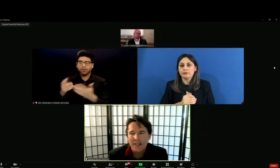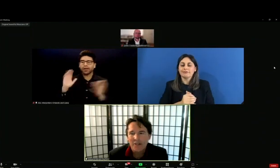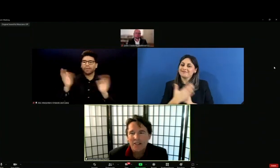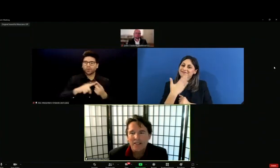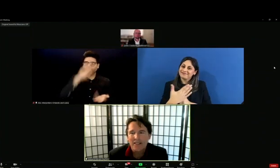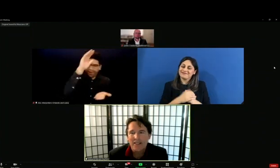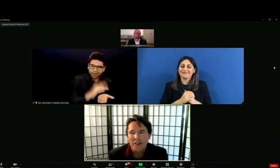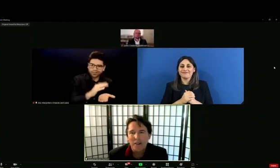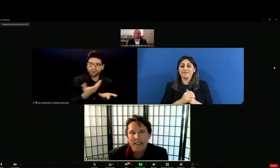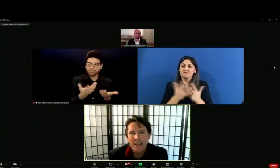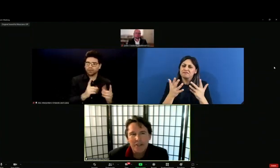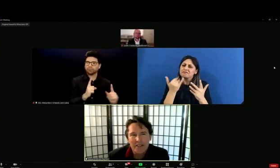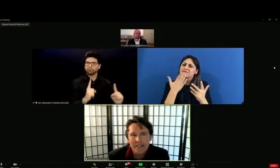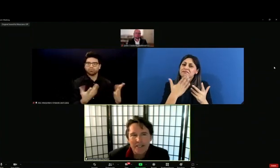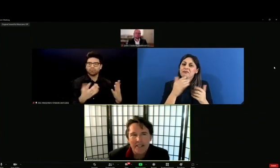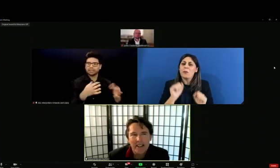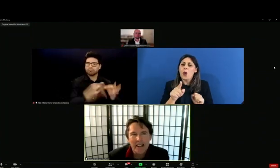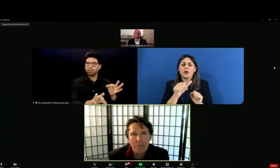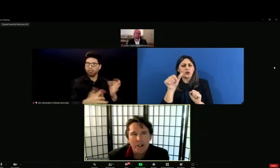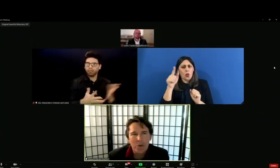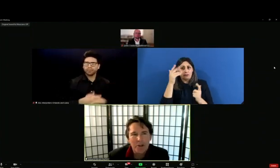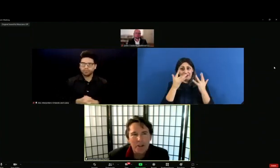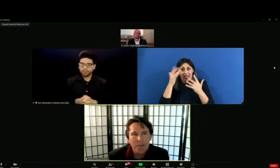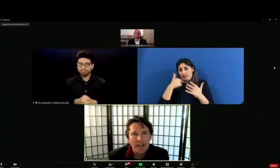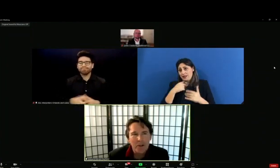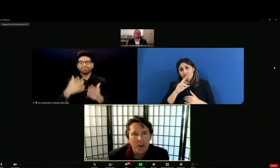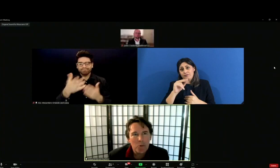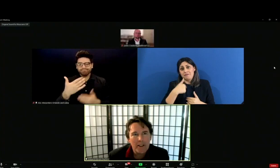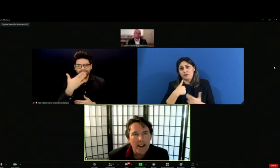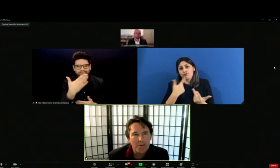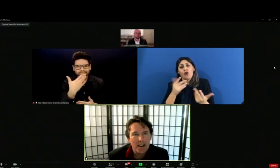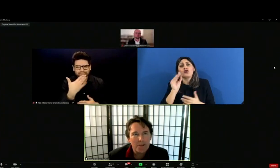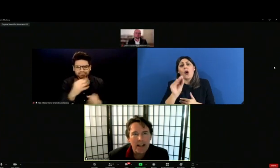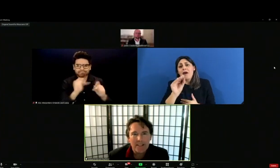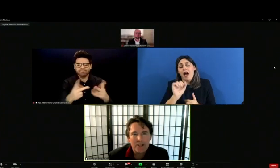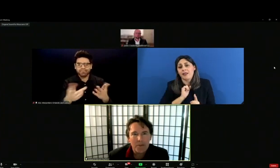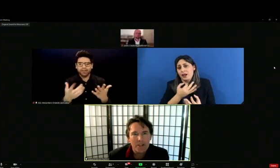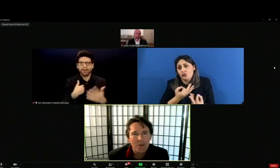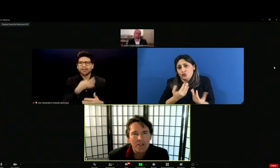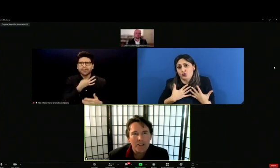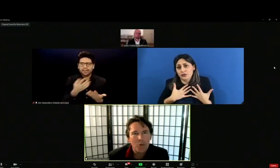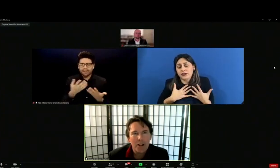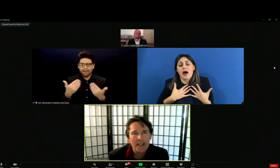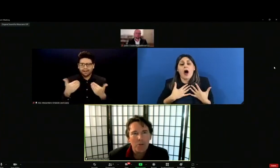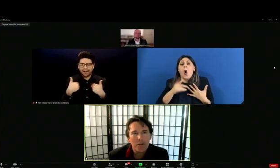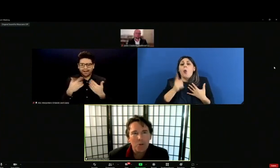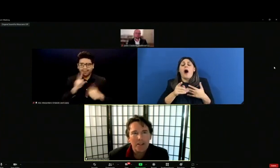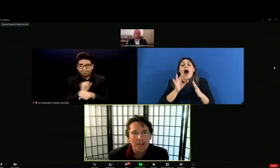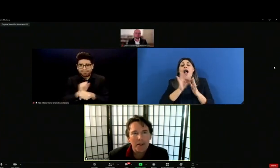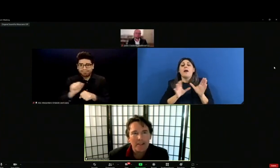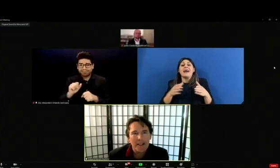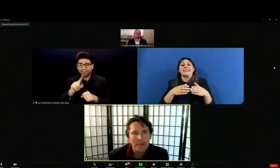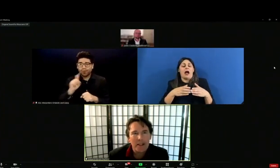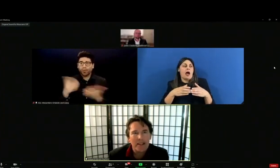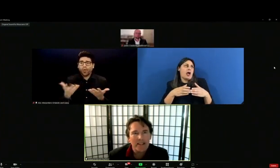Okay, thank you. Can you just elaborate what you mean by, like, what would, I really had a legitimate question, like what would